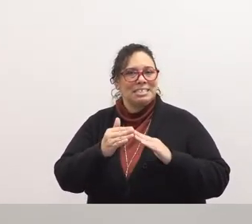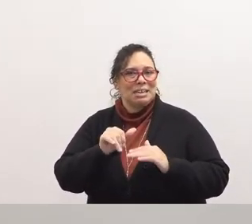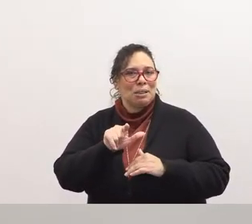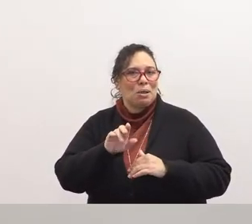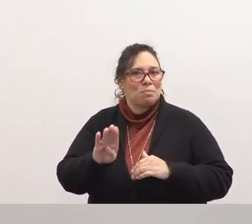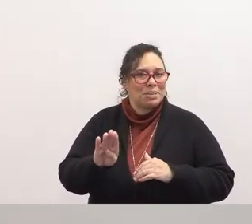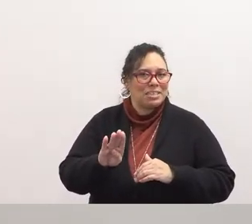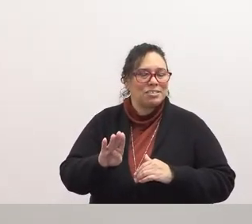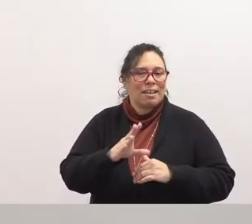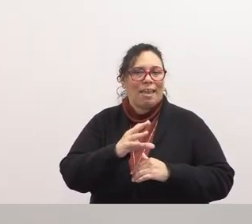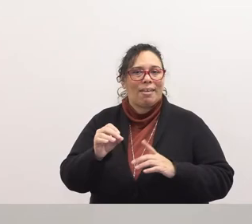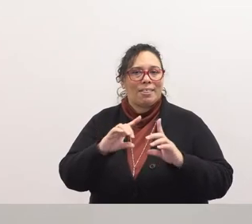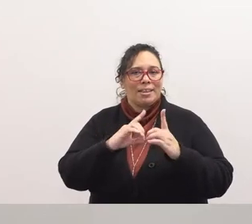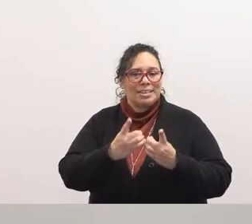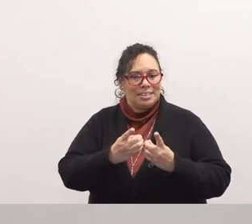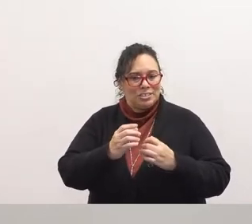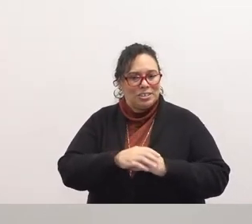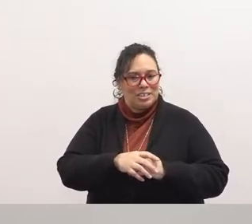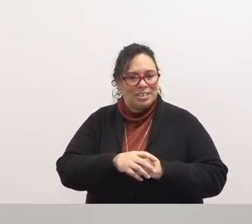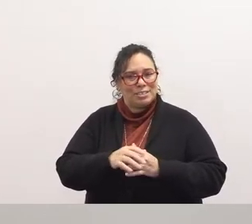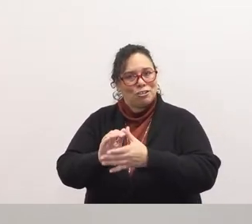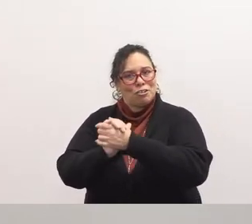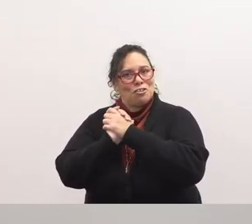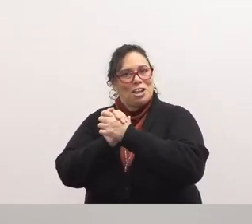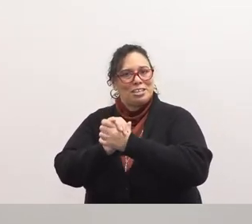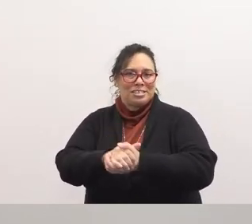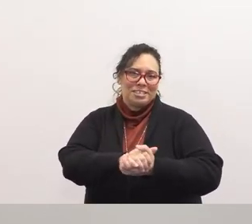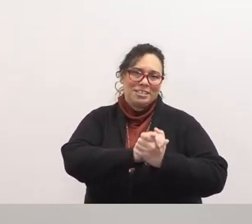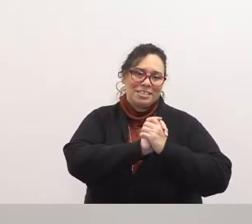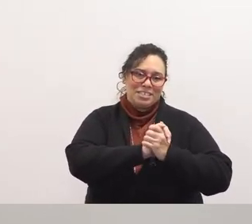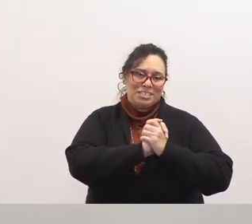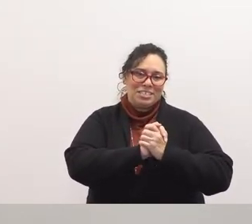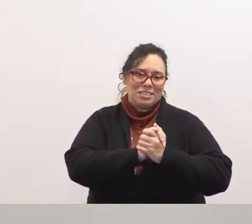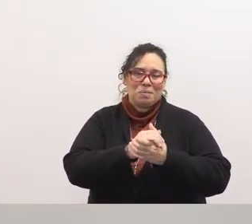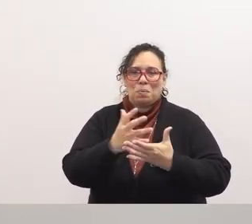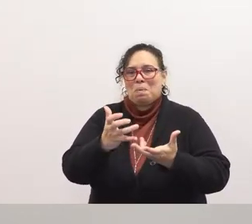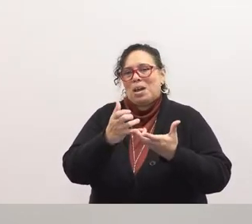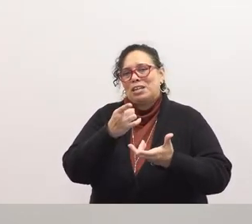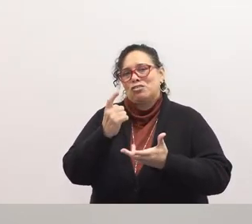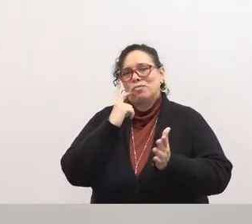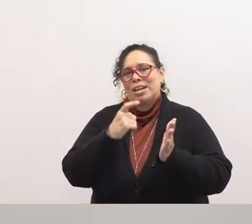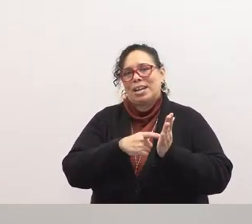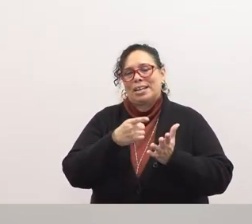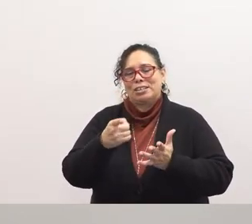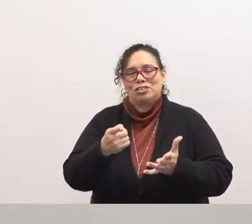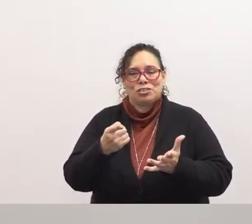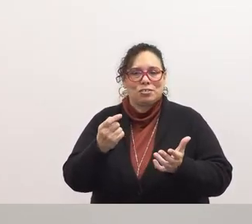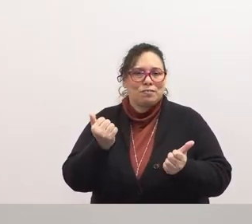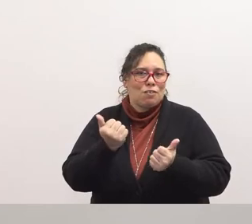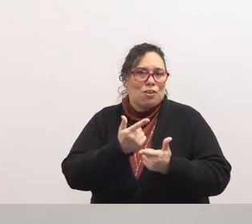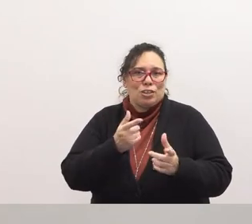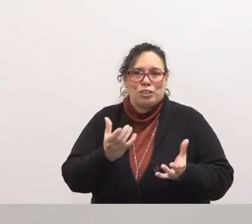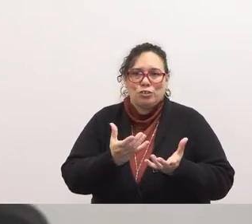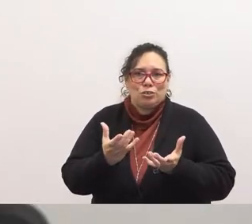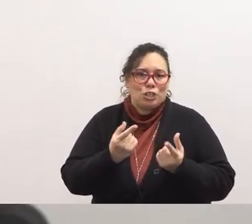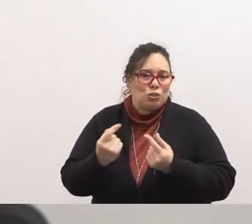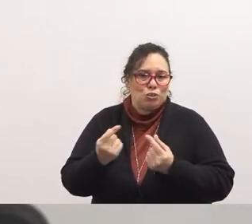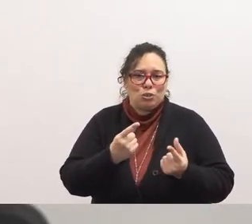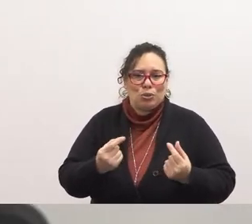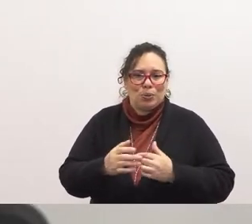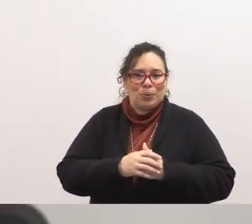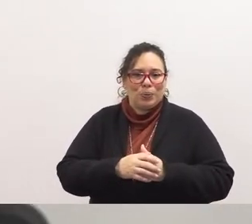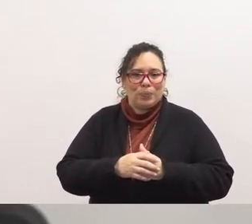this area. So Mac, congratulations. We wanted to recognize you for all this. Thank you so much,